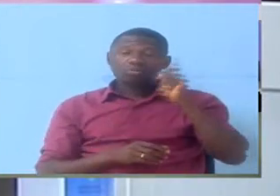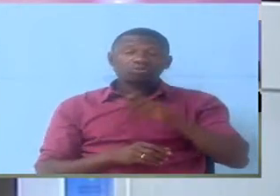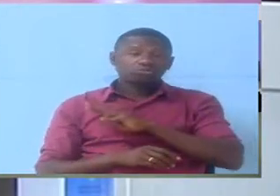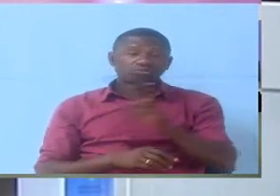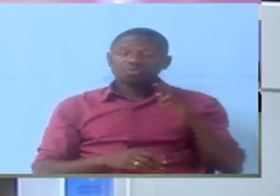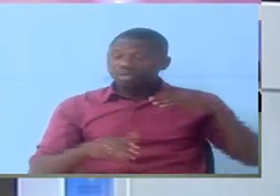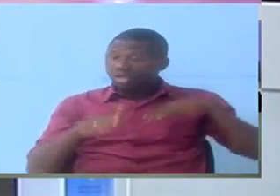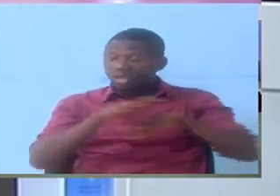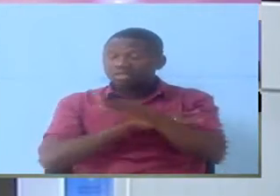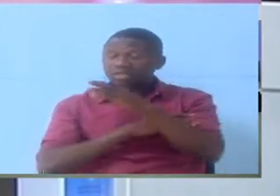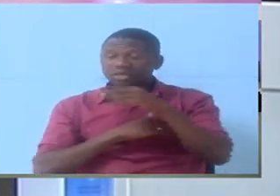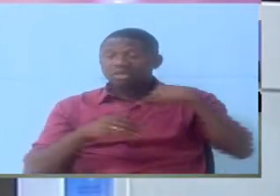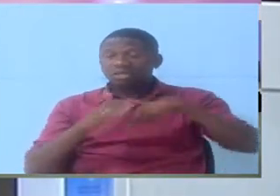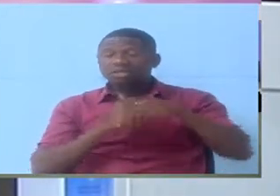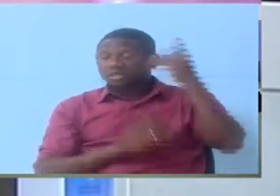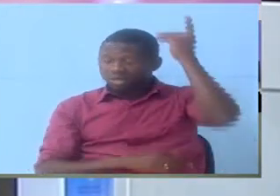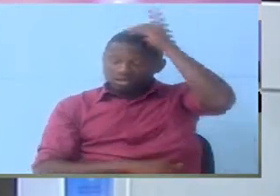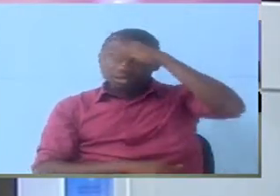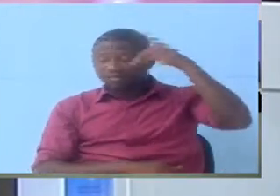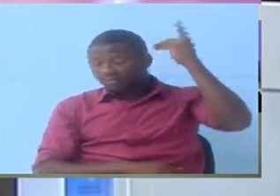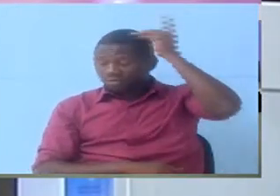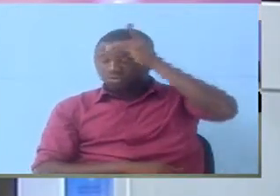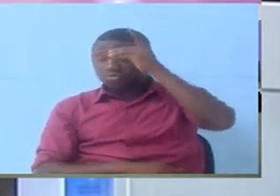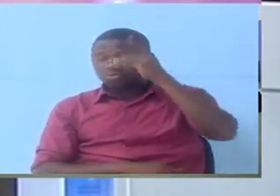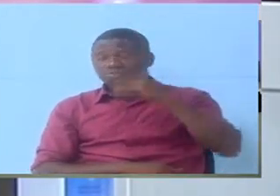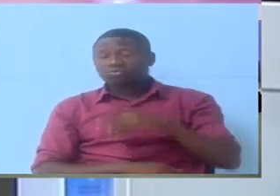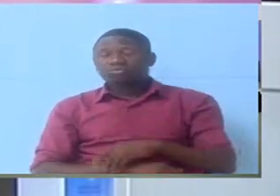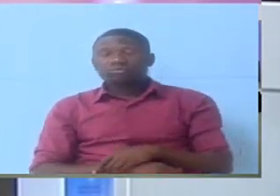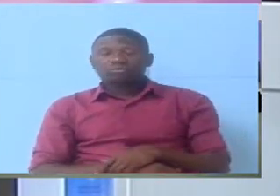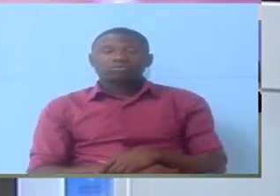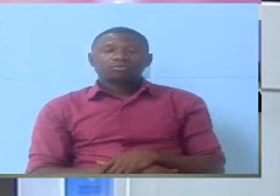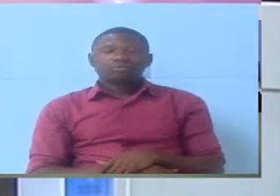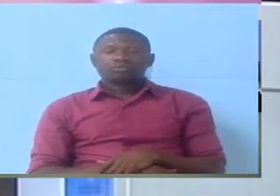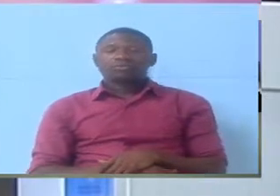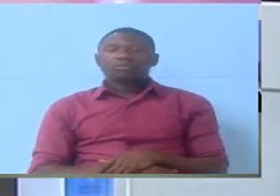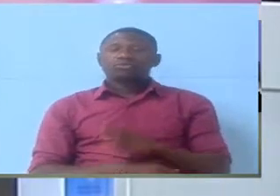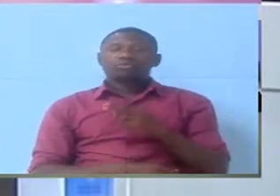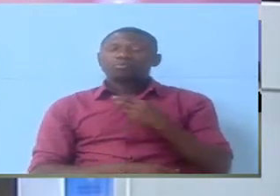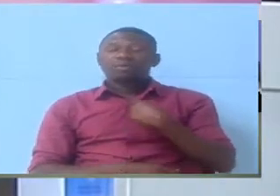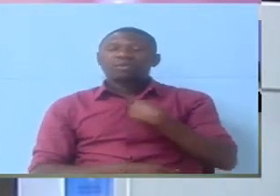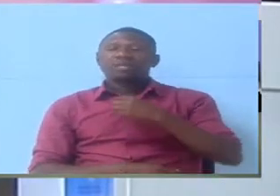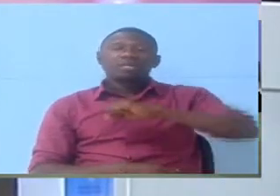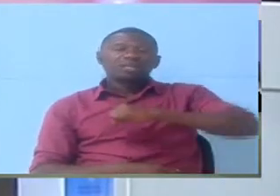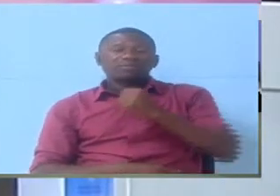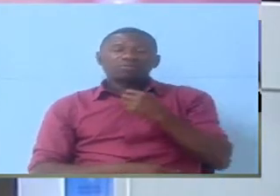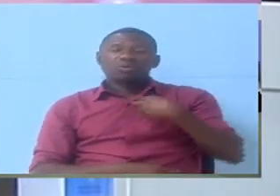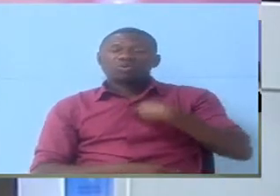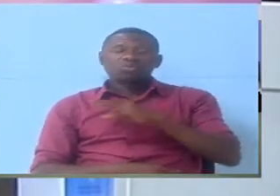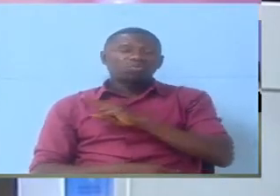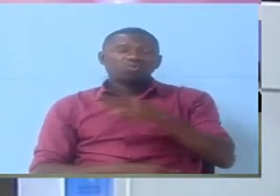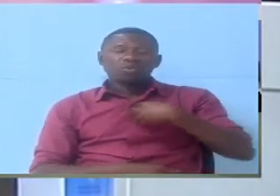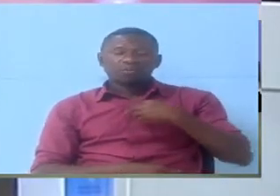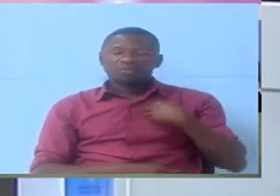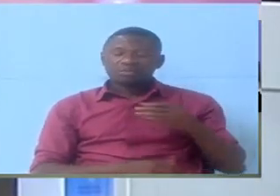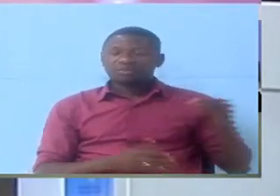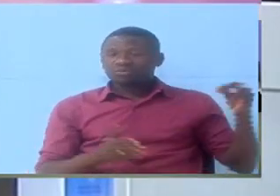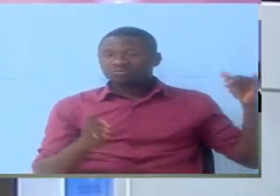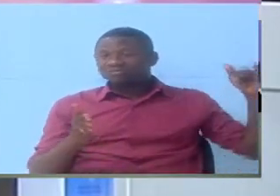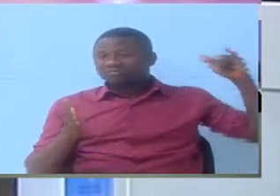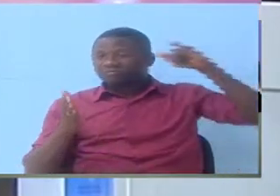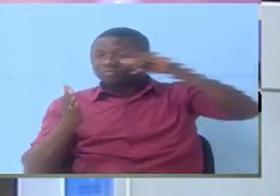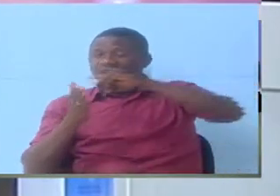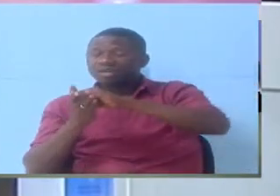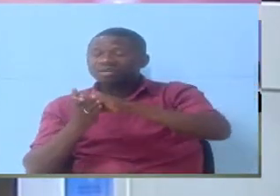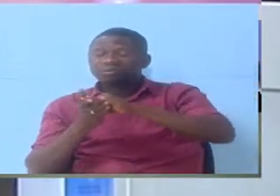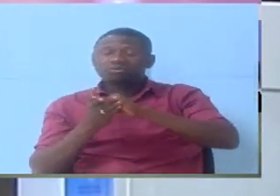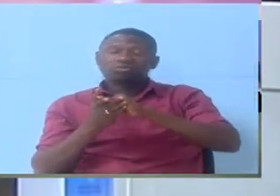Darfur. So I was refused to fly to Khartoum. Ibalanta purungati kata Khartoum. So I was